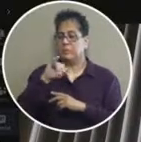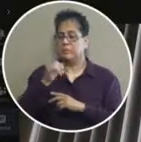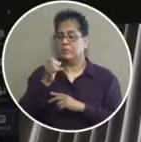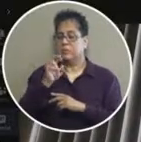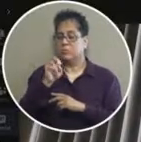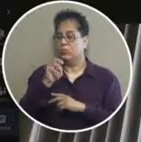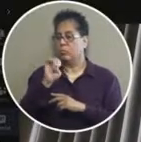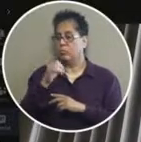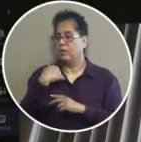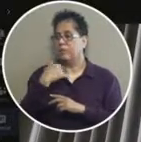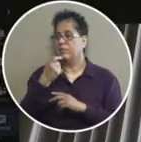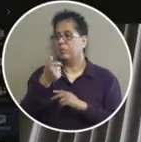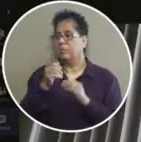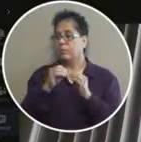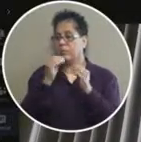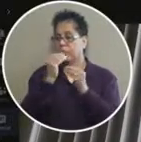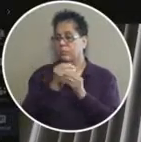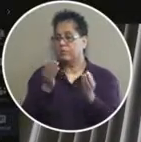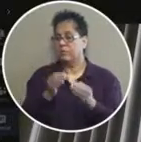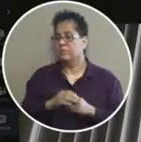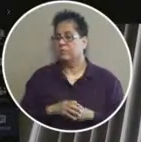that.